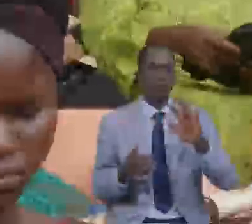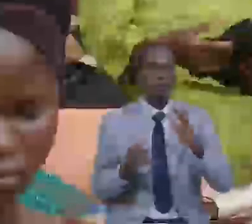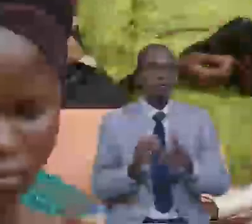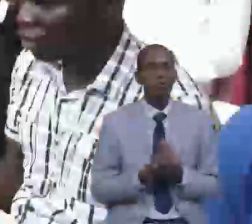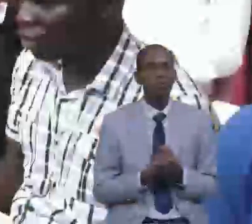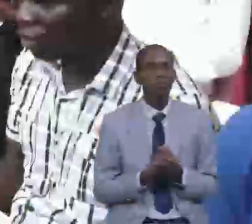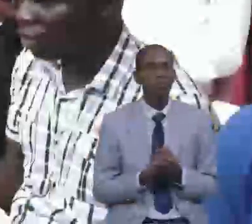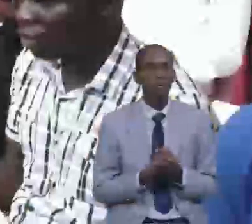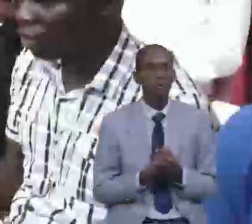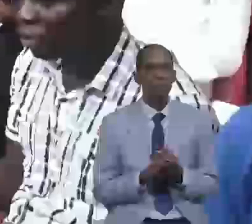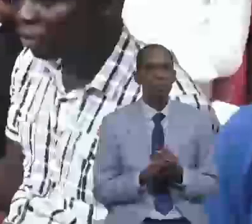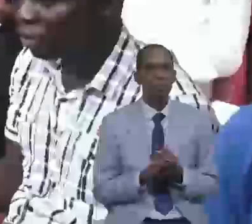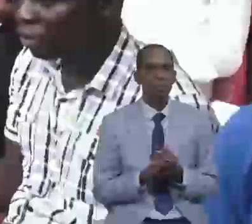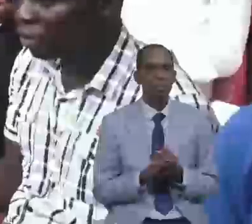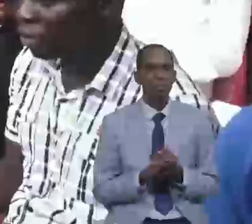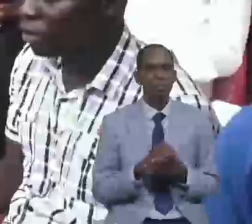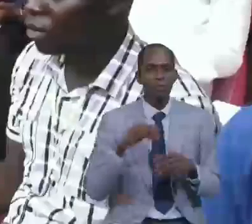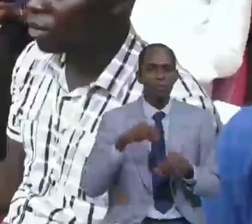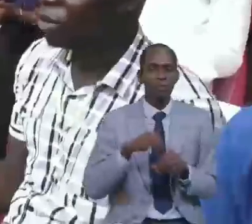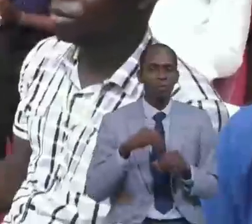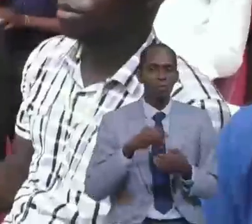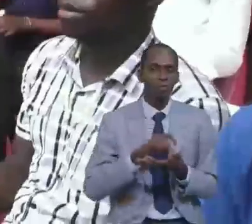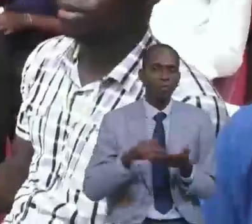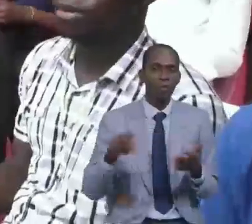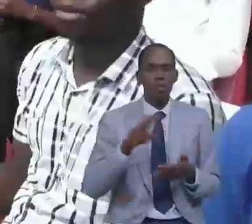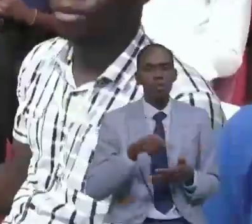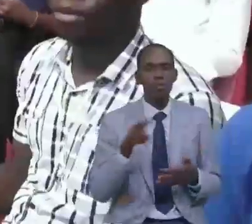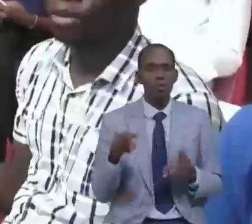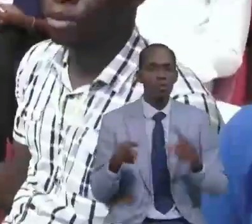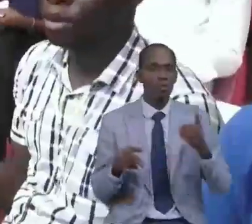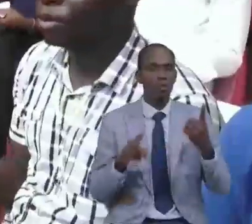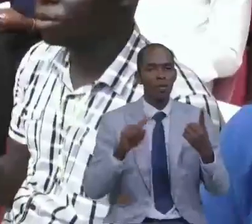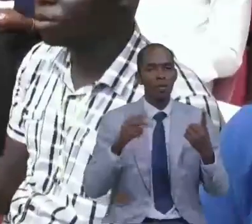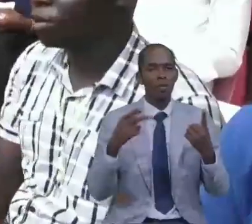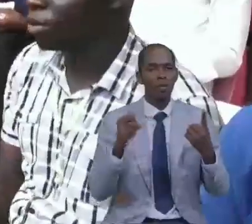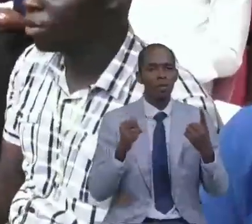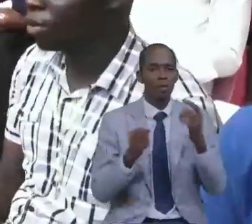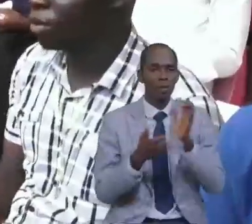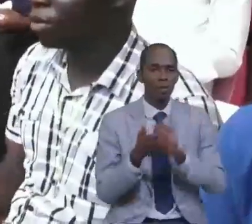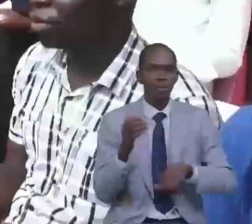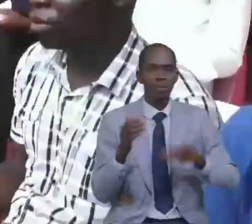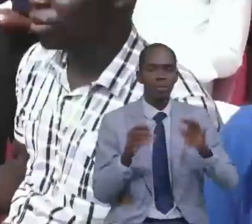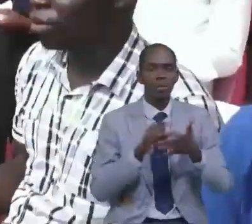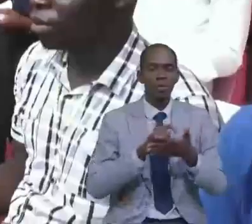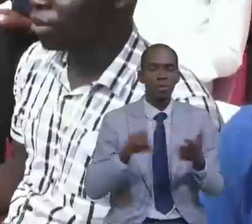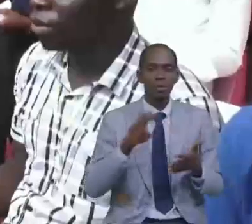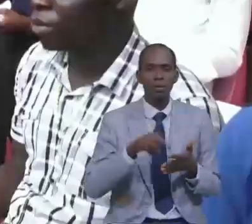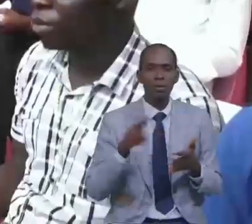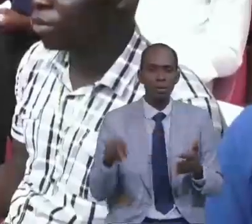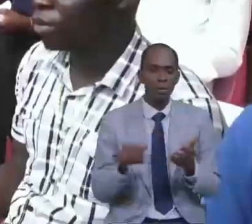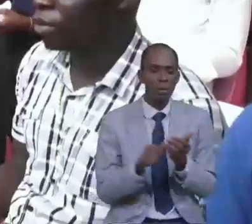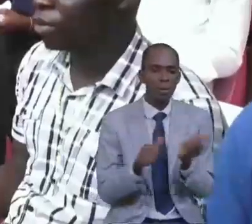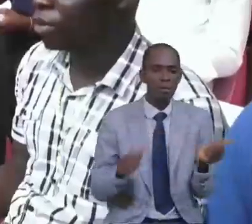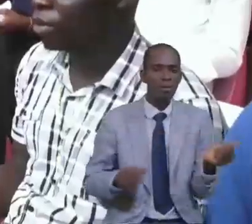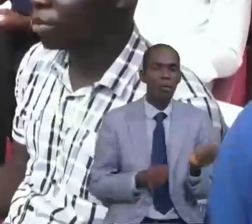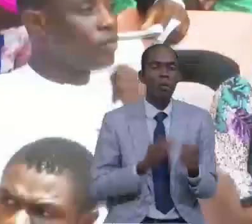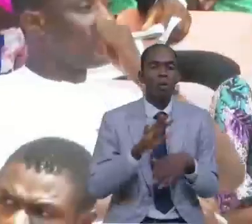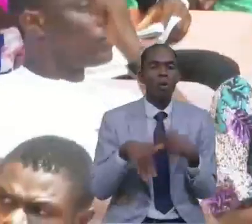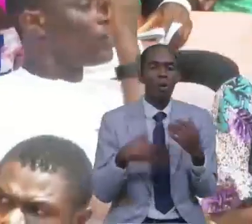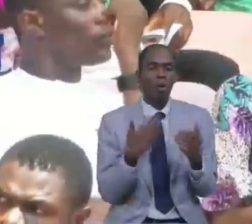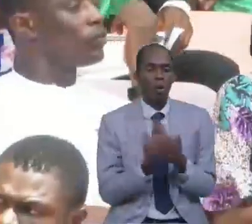all appearance of evil. And then in verse 23, and a God, the very God of